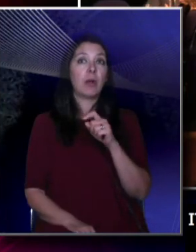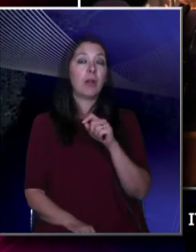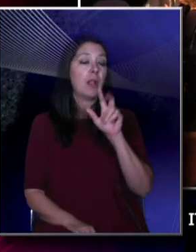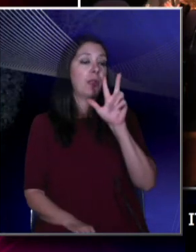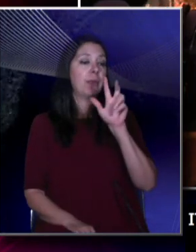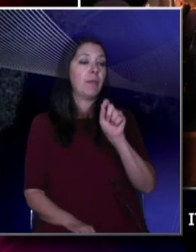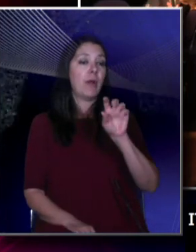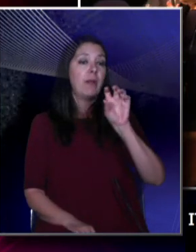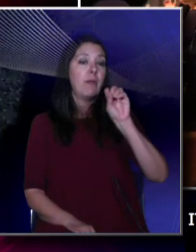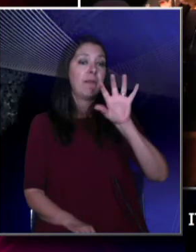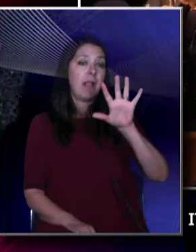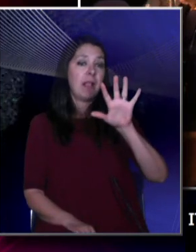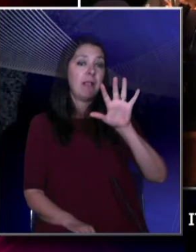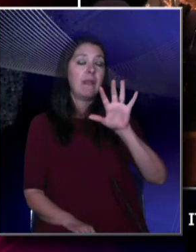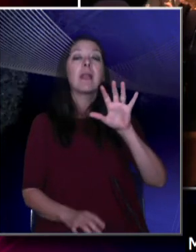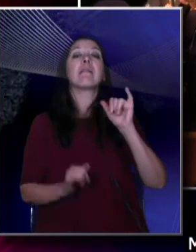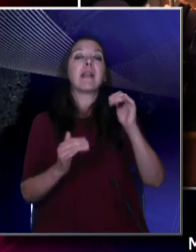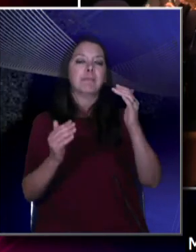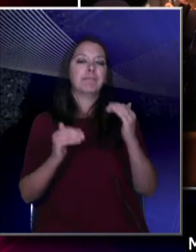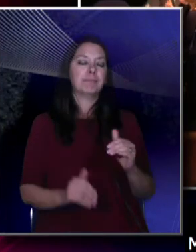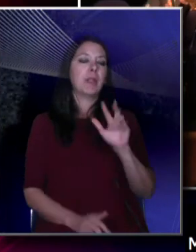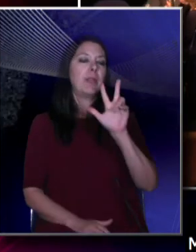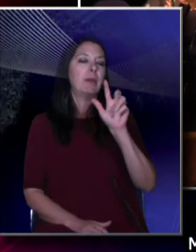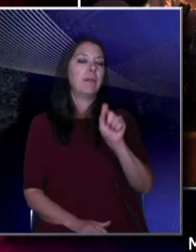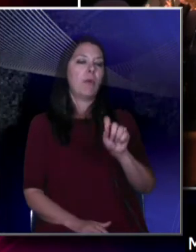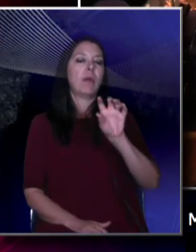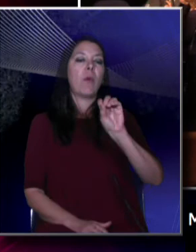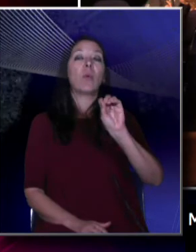Thank you. We'll move on to 3.06.